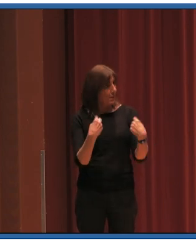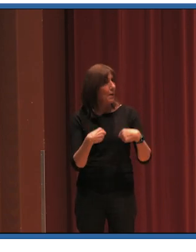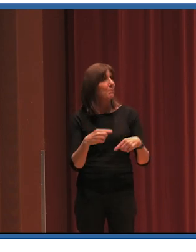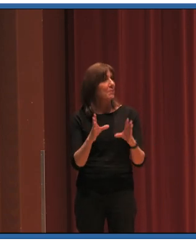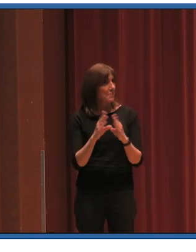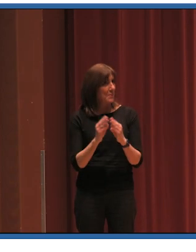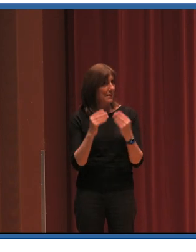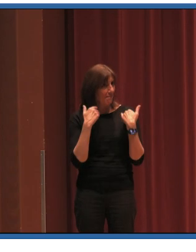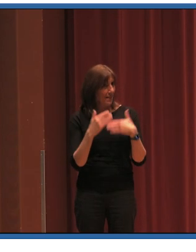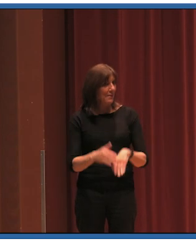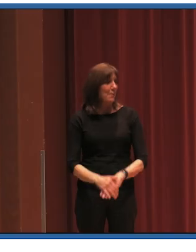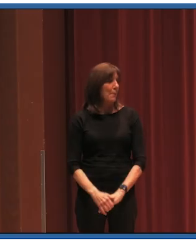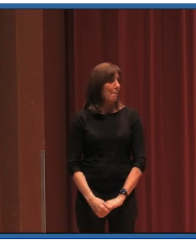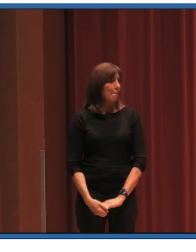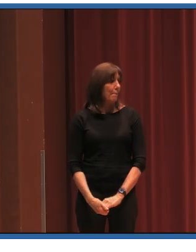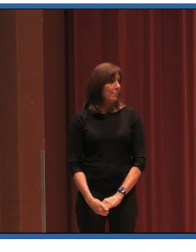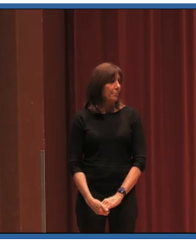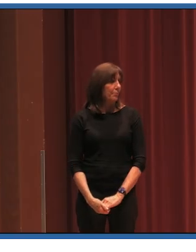meetings.